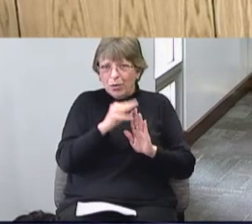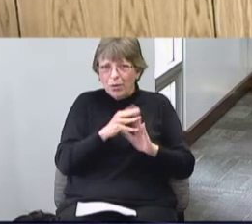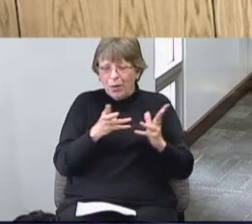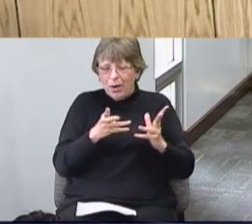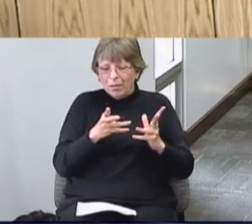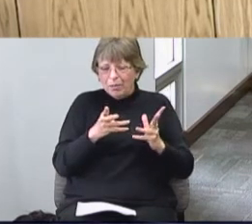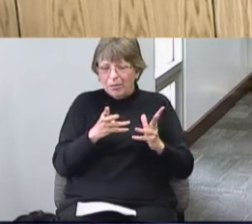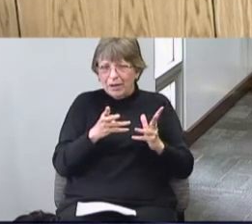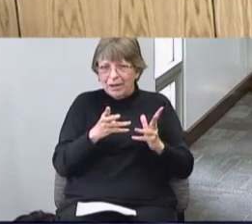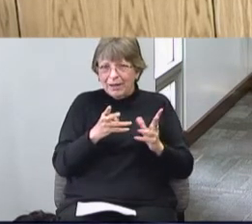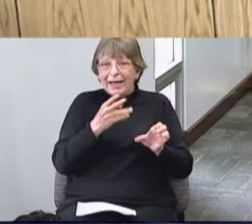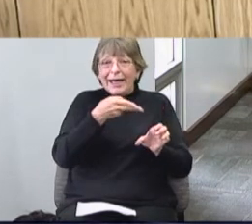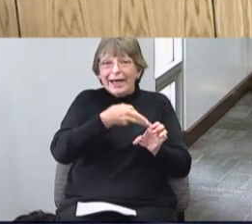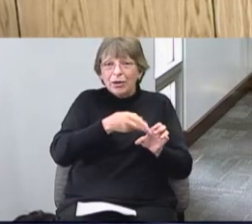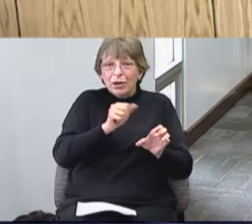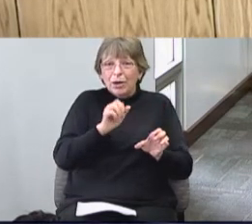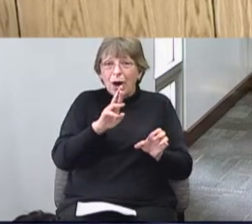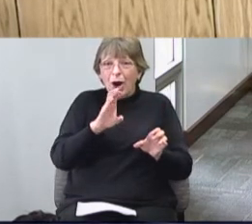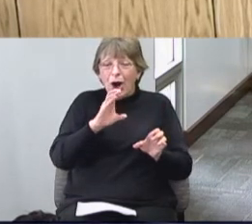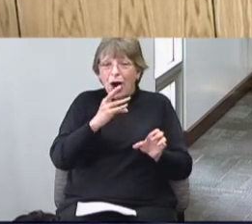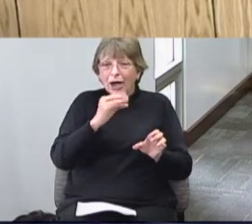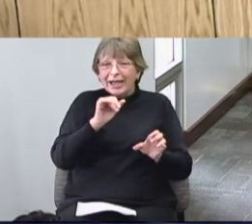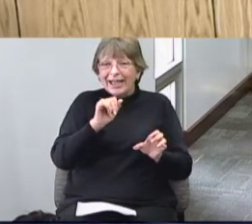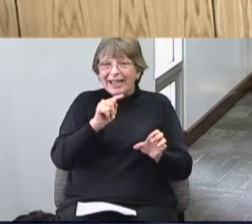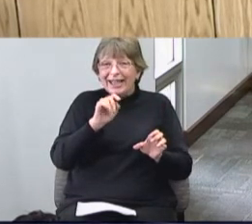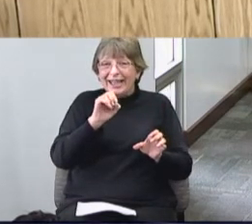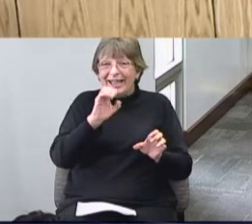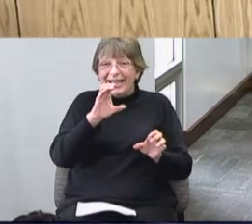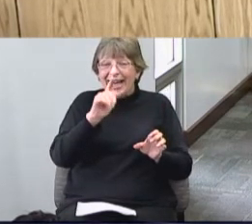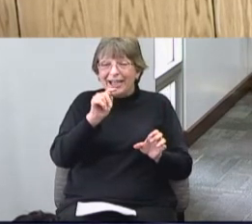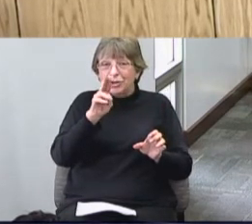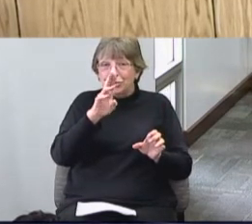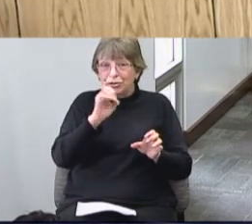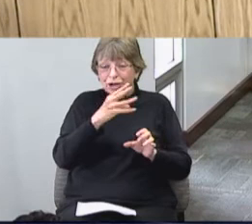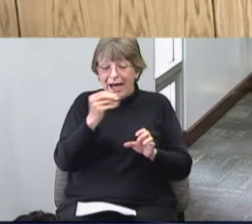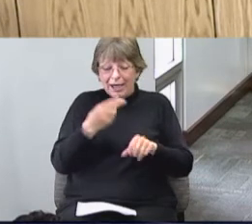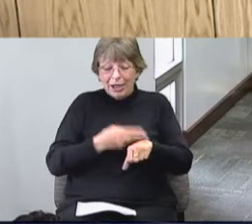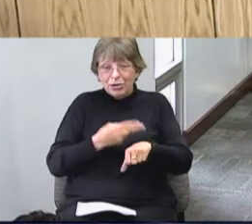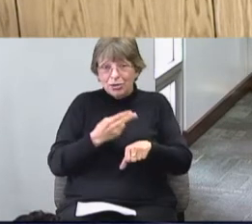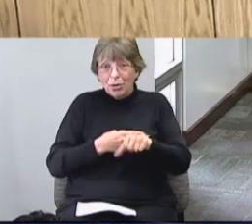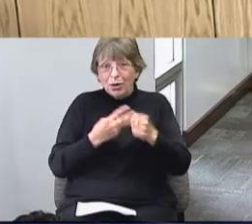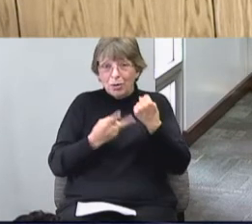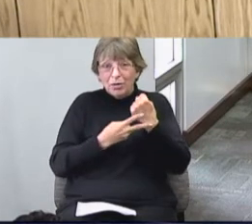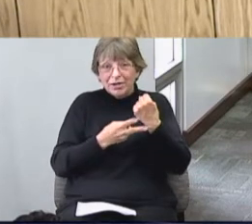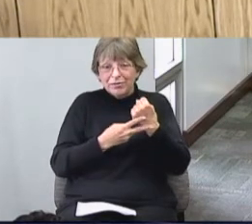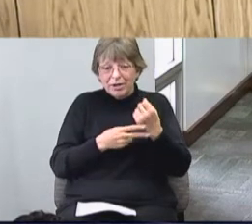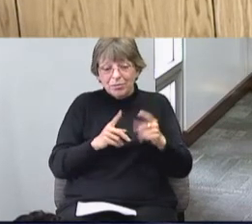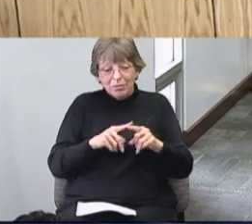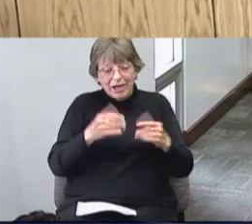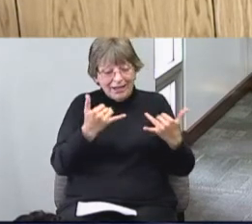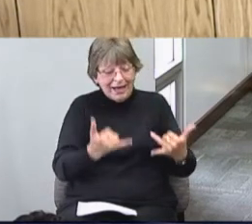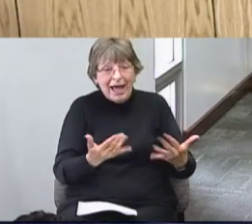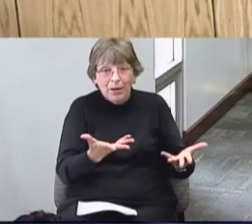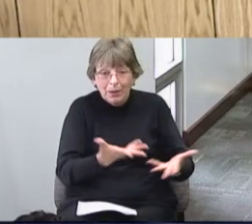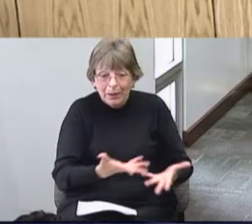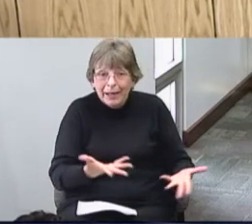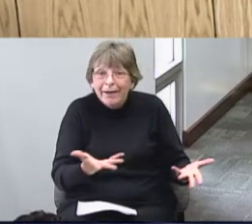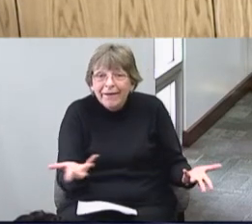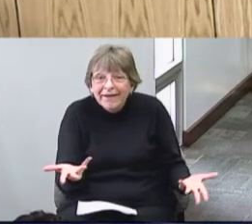including architecture and historic preservation. And here we are considering